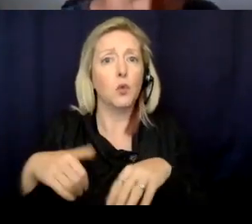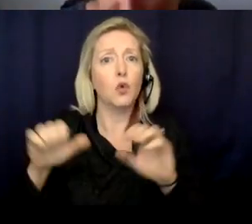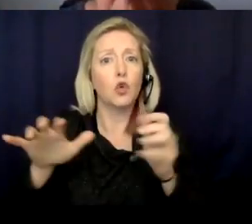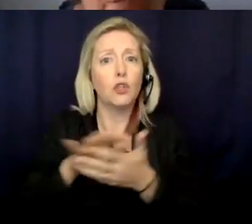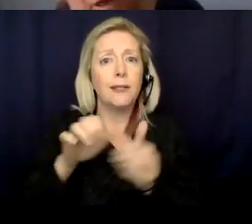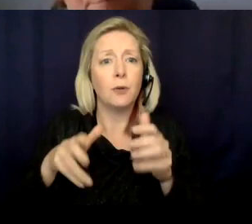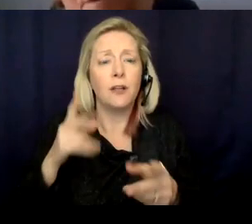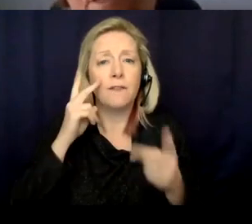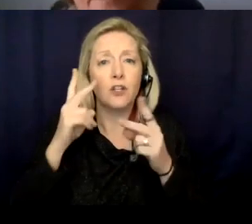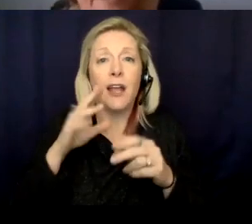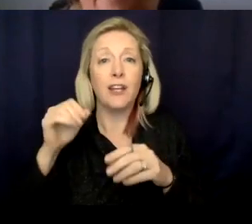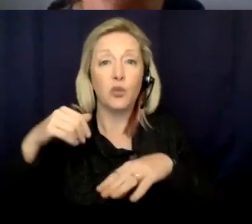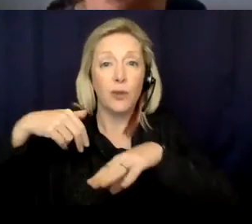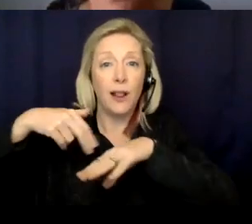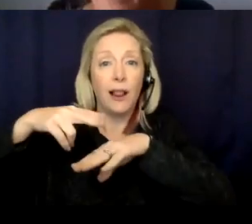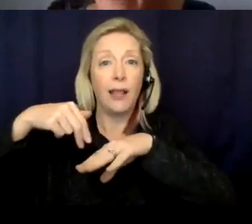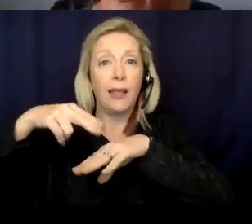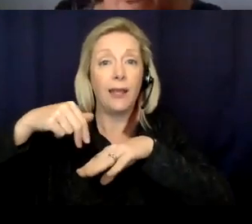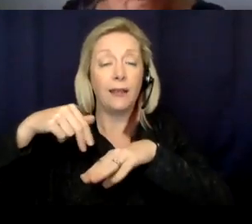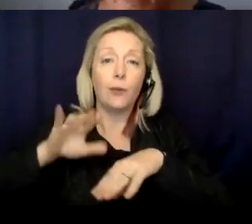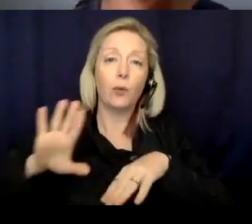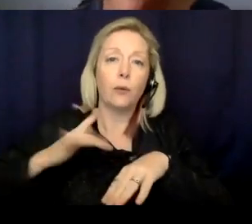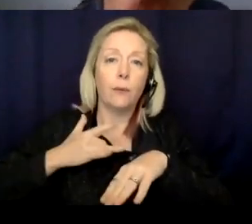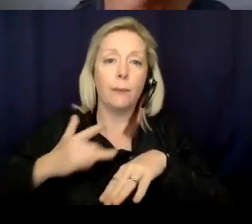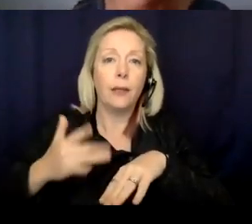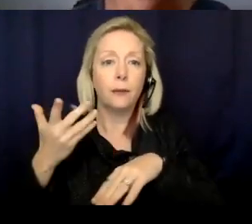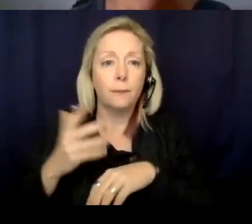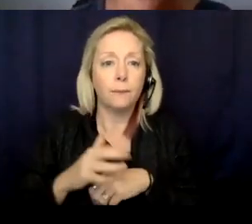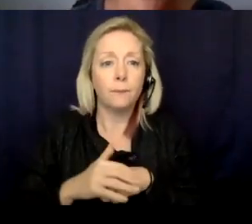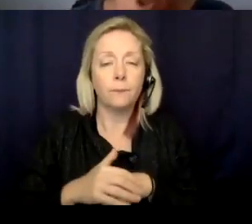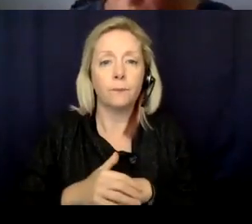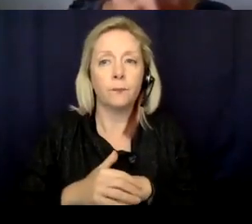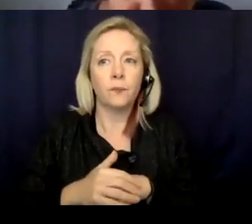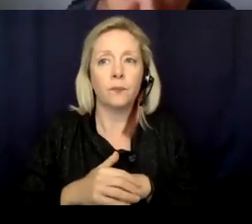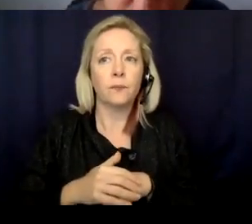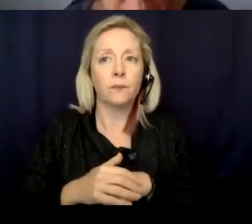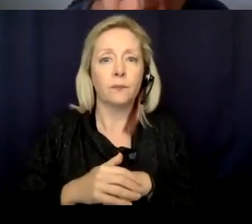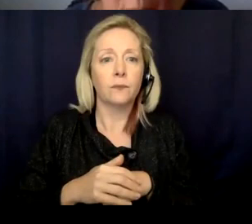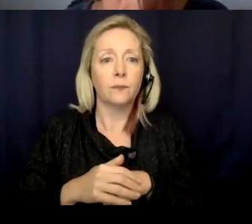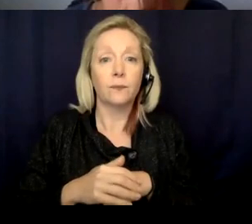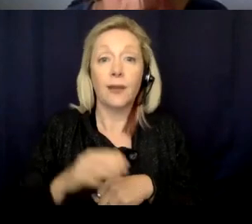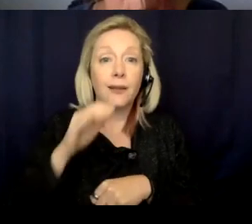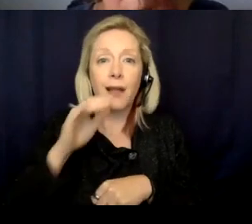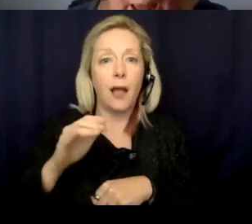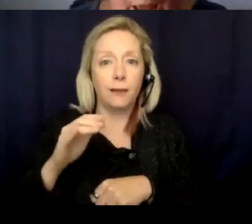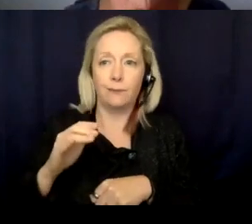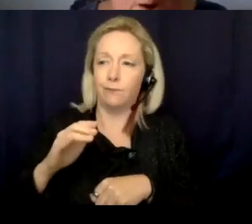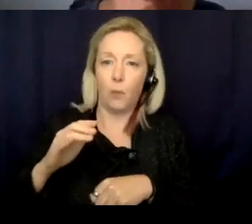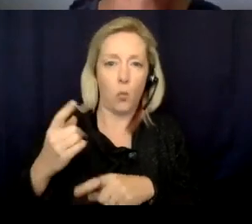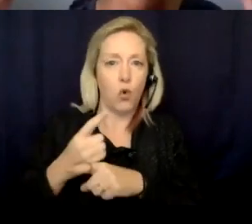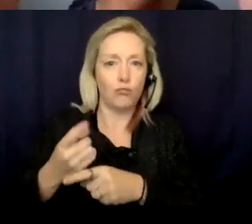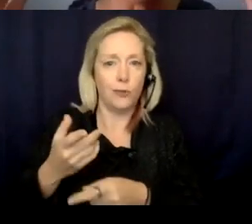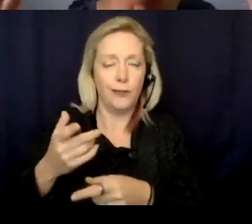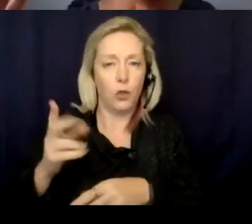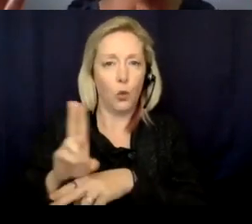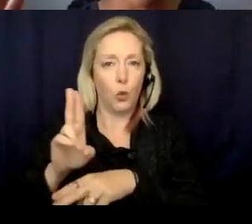was licking the top of it because that was what she, is into right now. She wasn't using it in the appropriate way. But when they